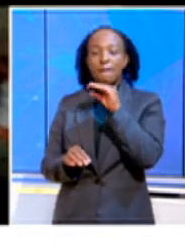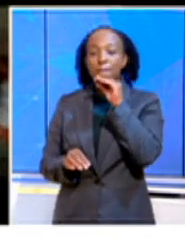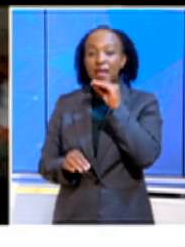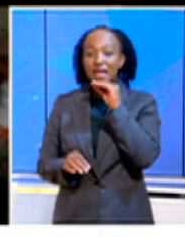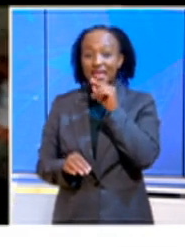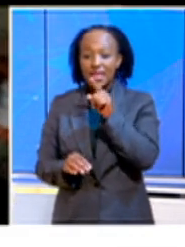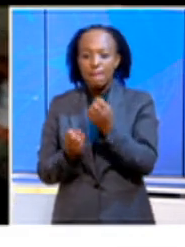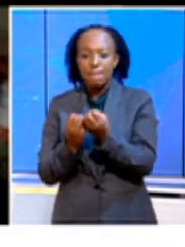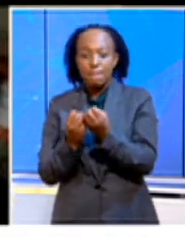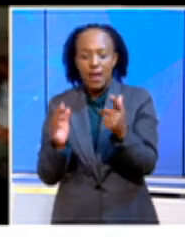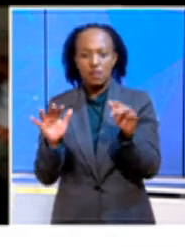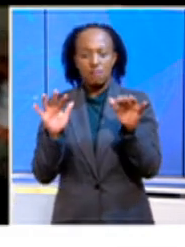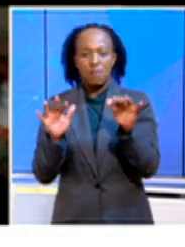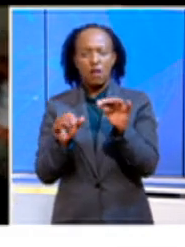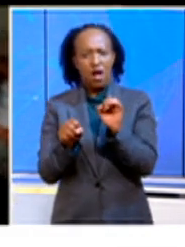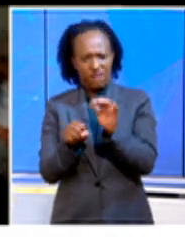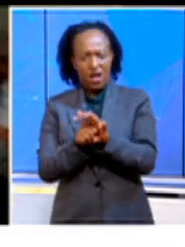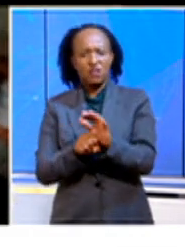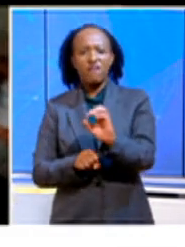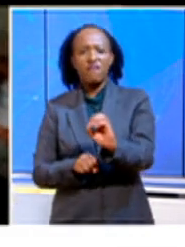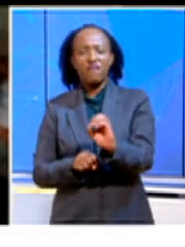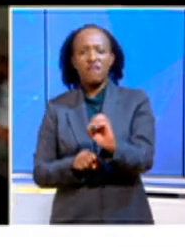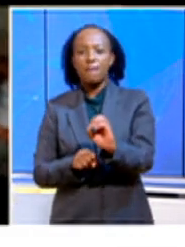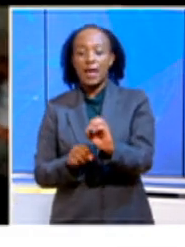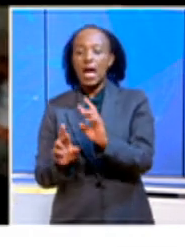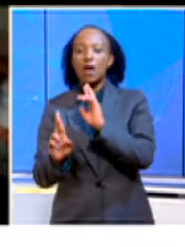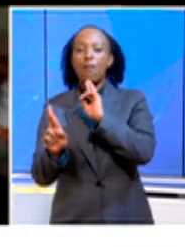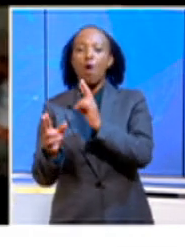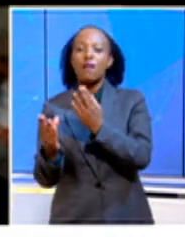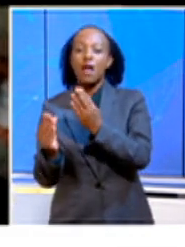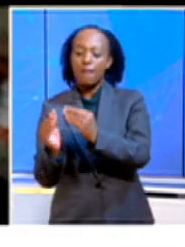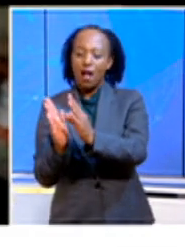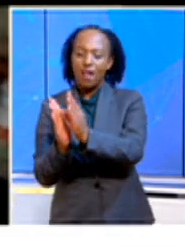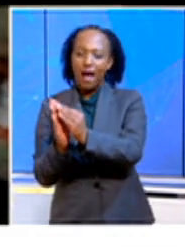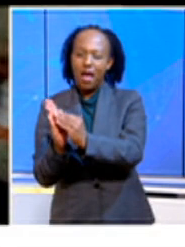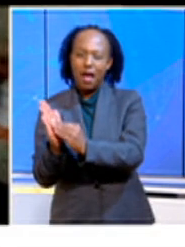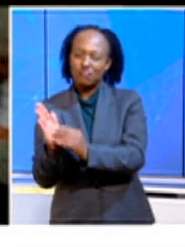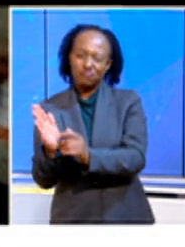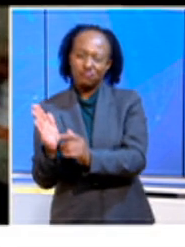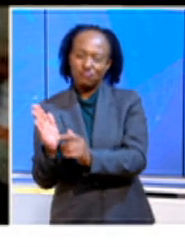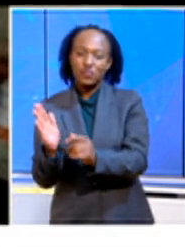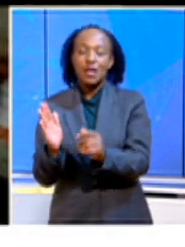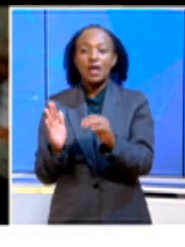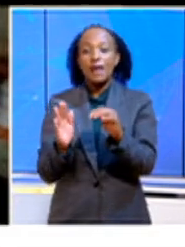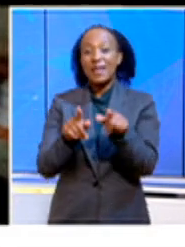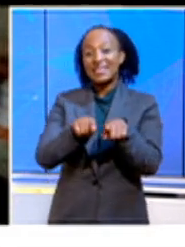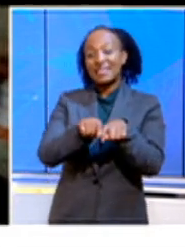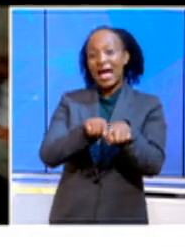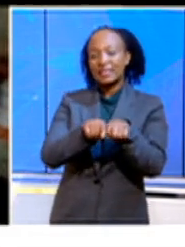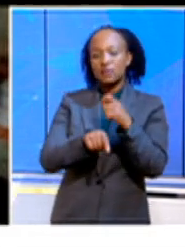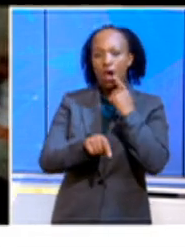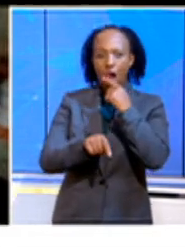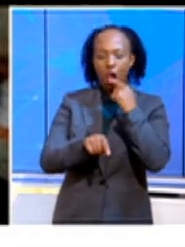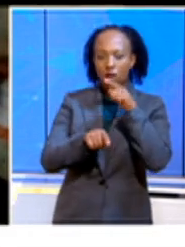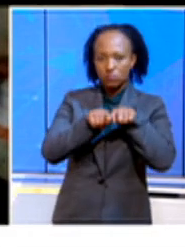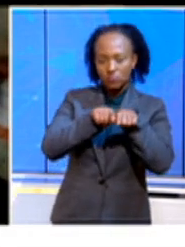have many more people infected than would be implied by the reported numbers. I don't necessarily think that means our testing is wrong. It just means that it's